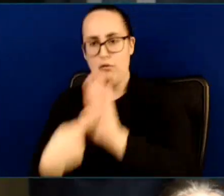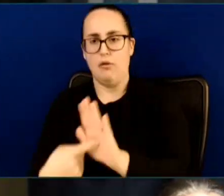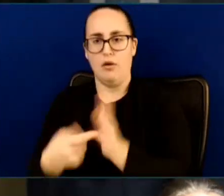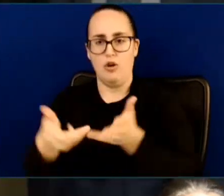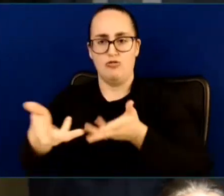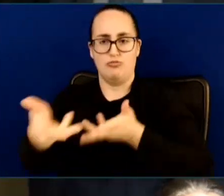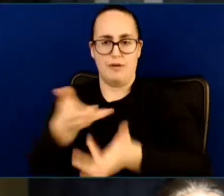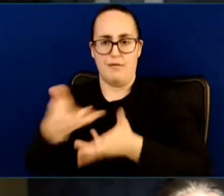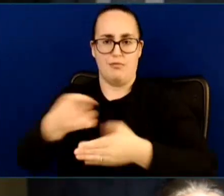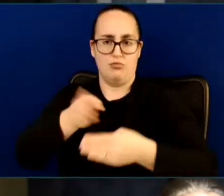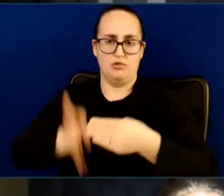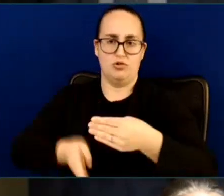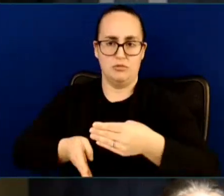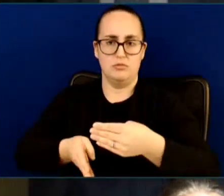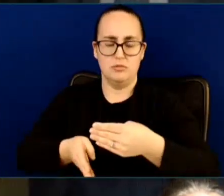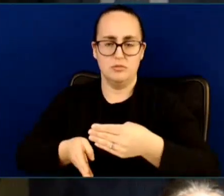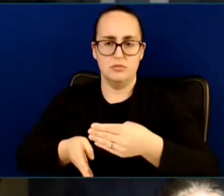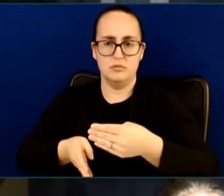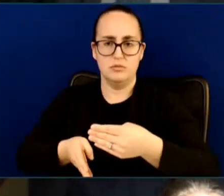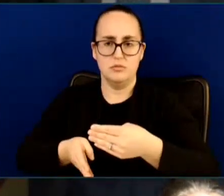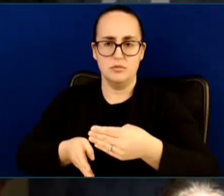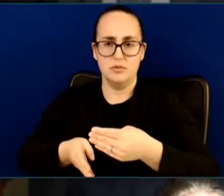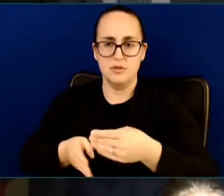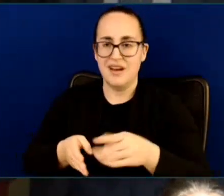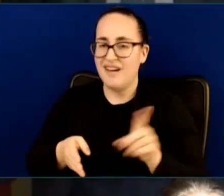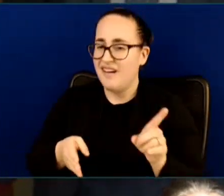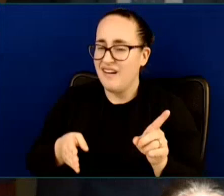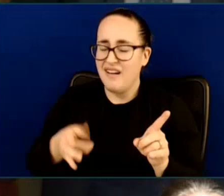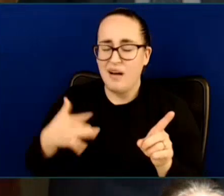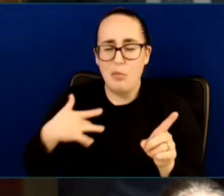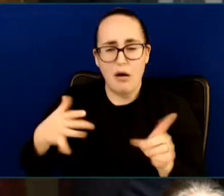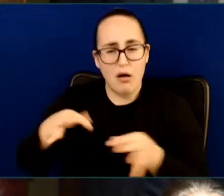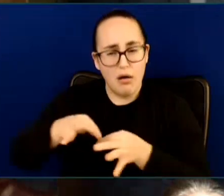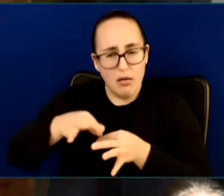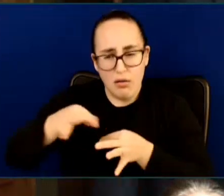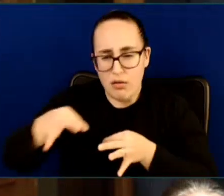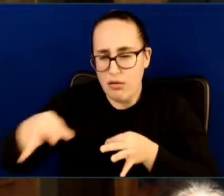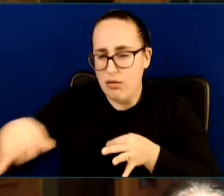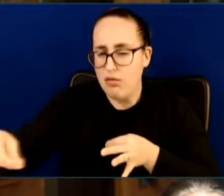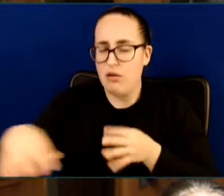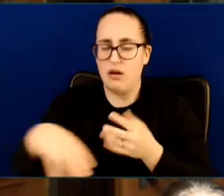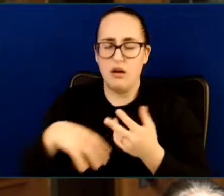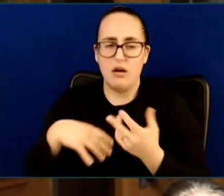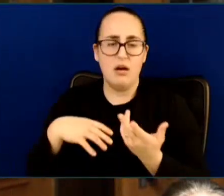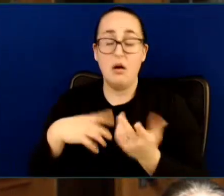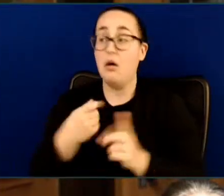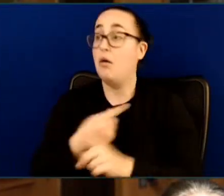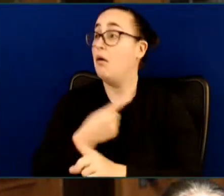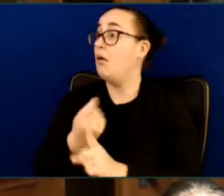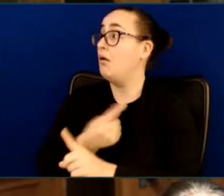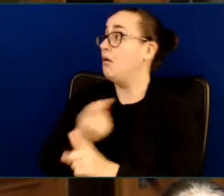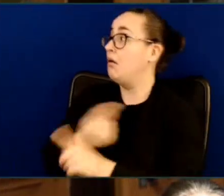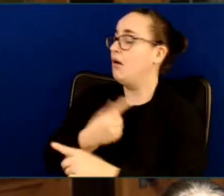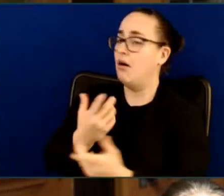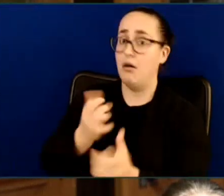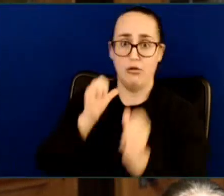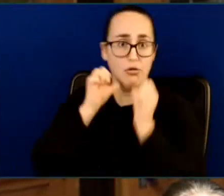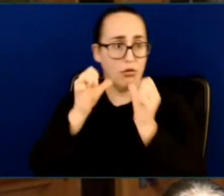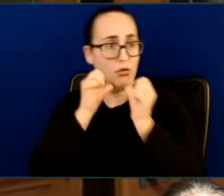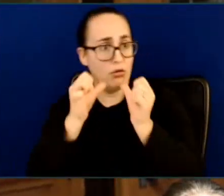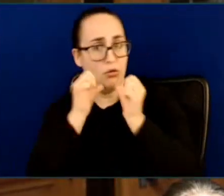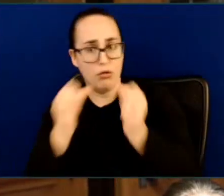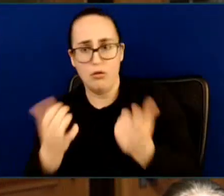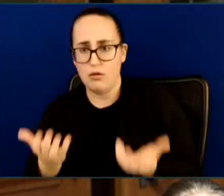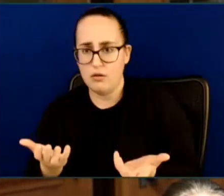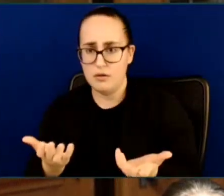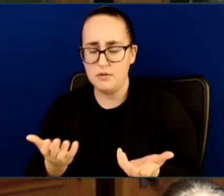And yet, this government delays, deflects, and denies to the Premier. Is he